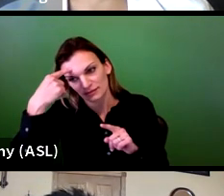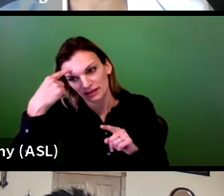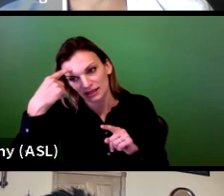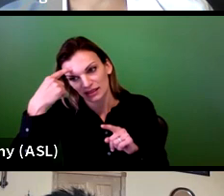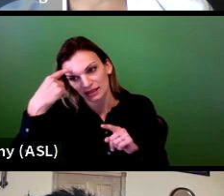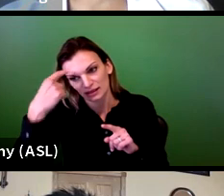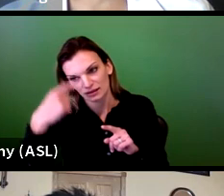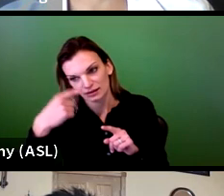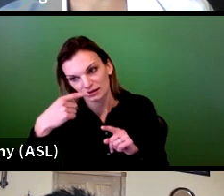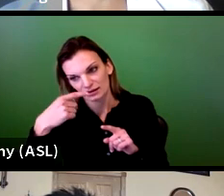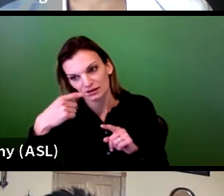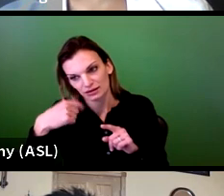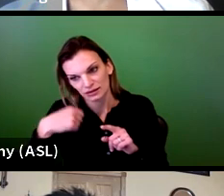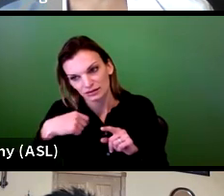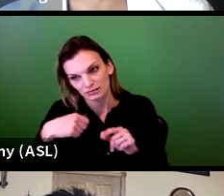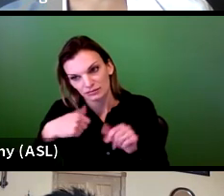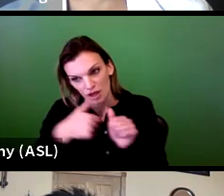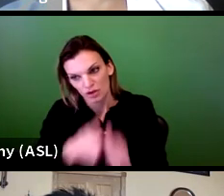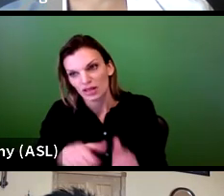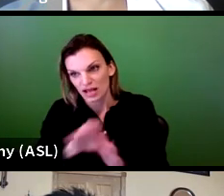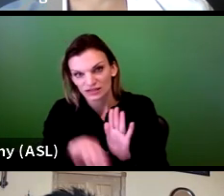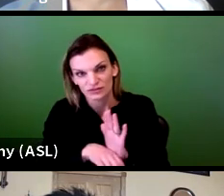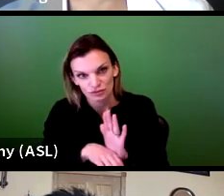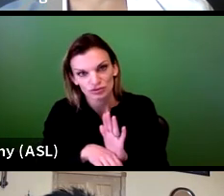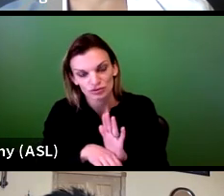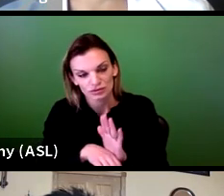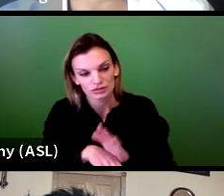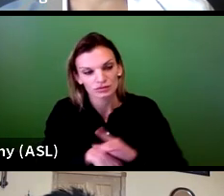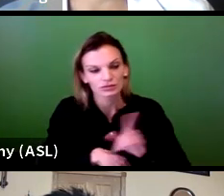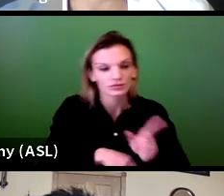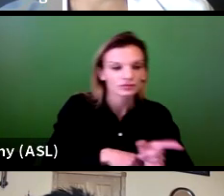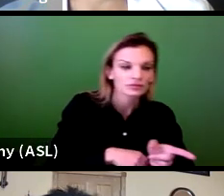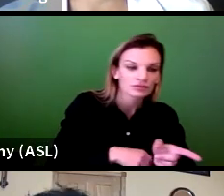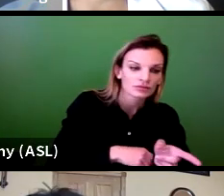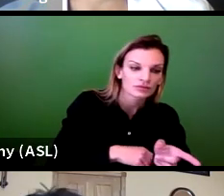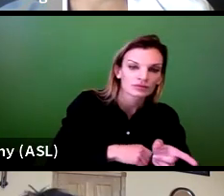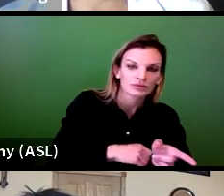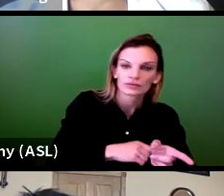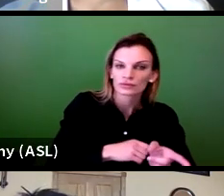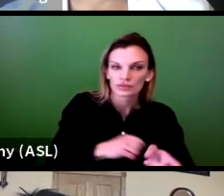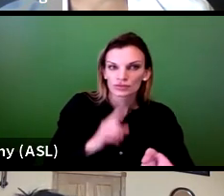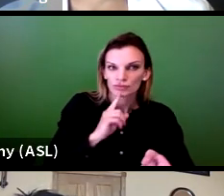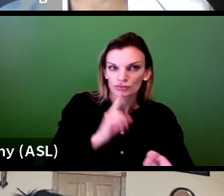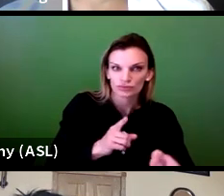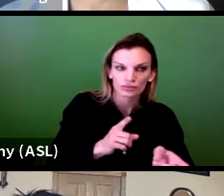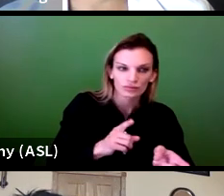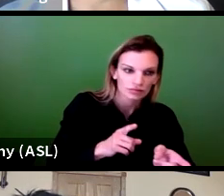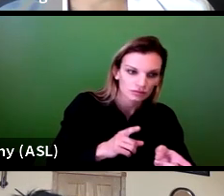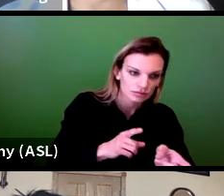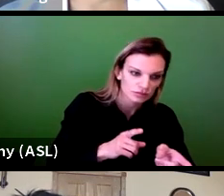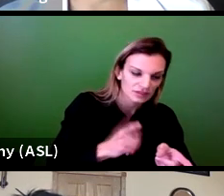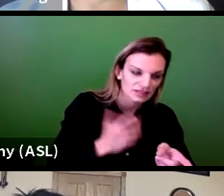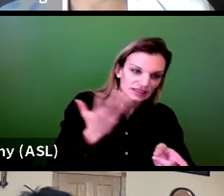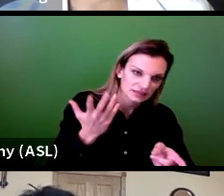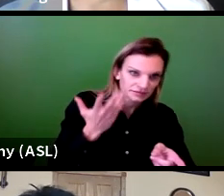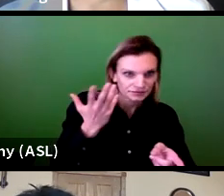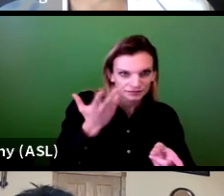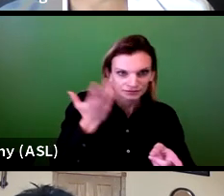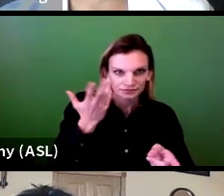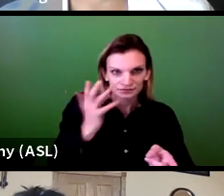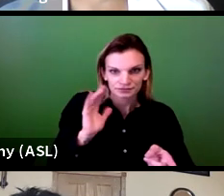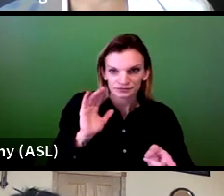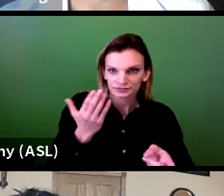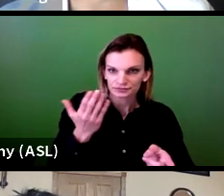justifiable under the Constitution. While it is a floor, it is really a ceiling. Yeah, If